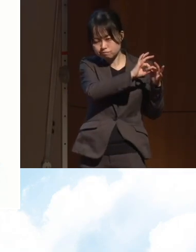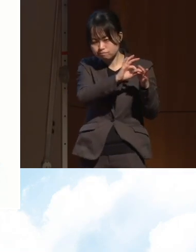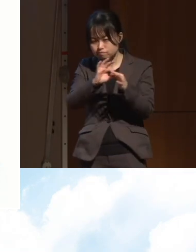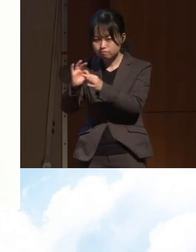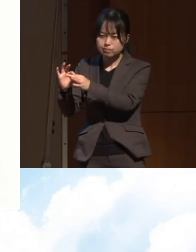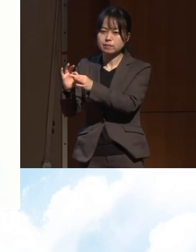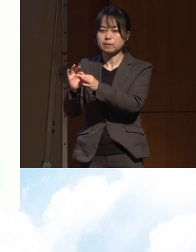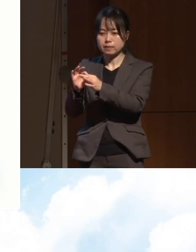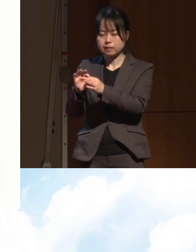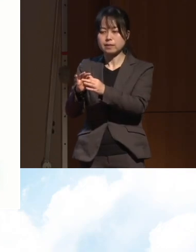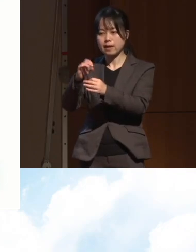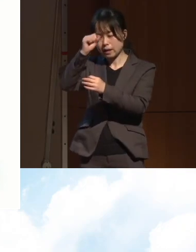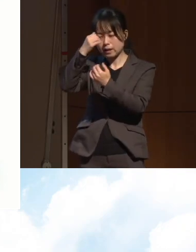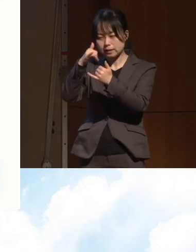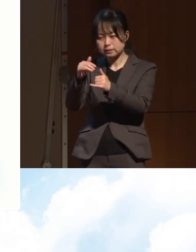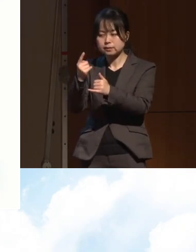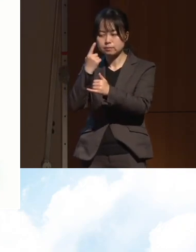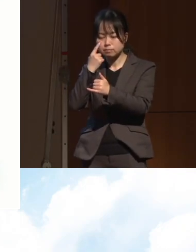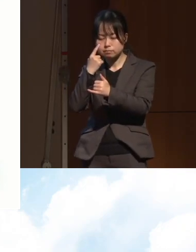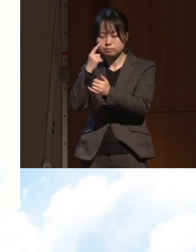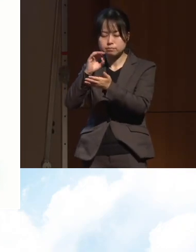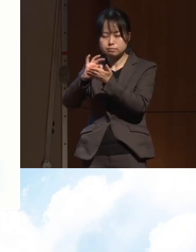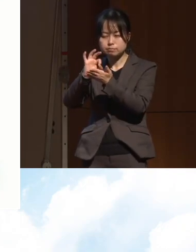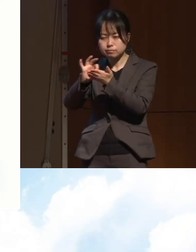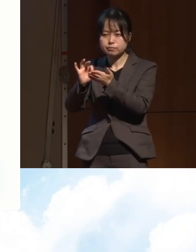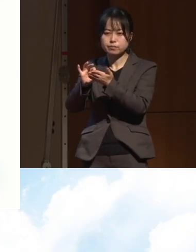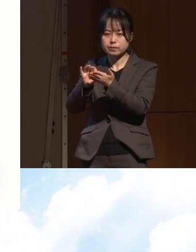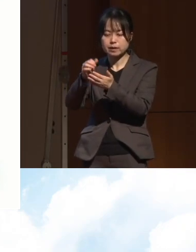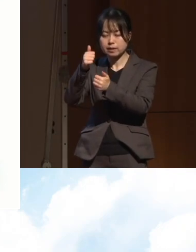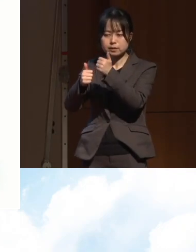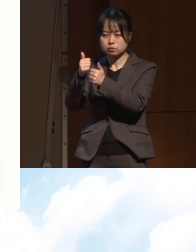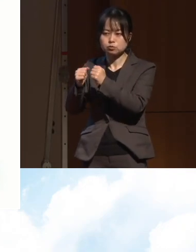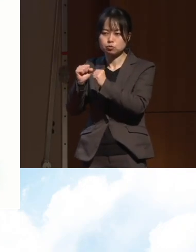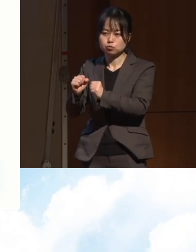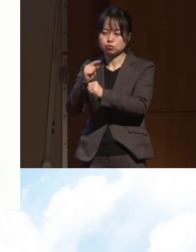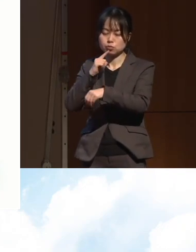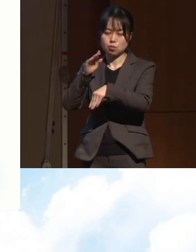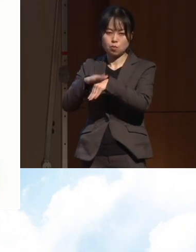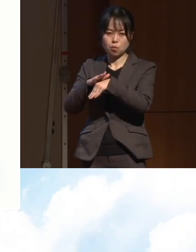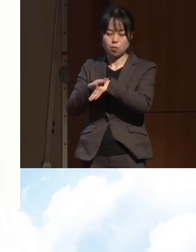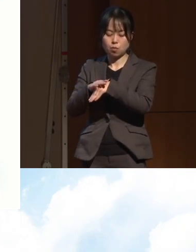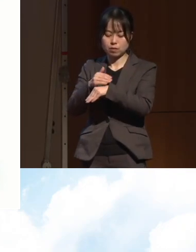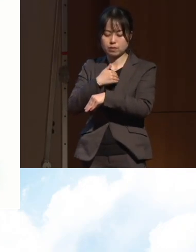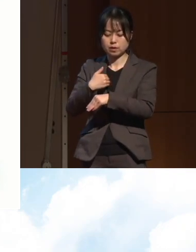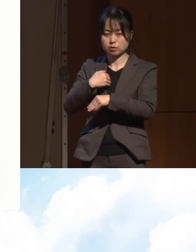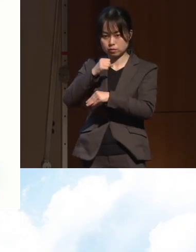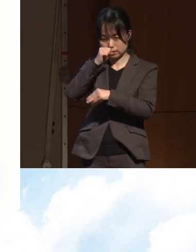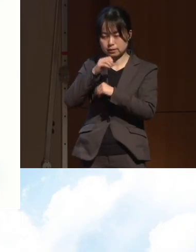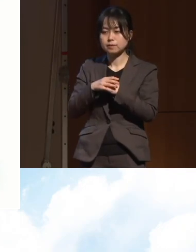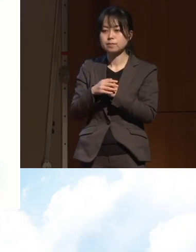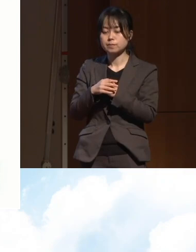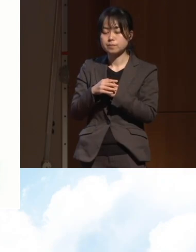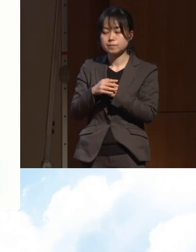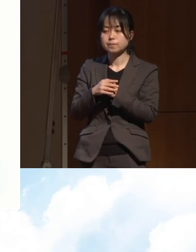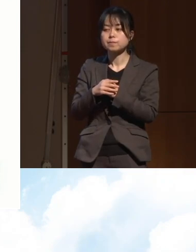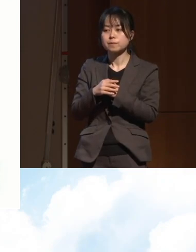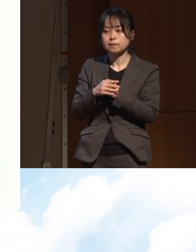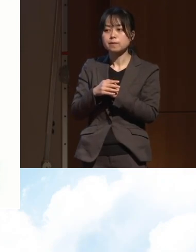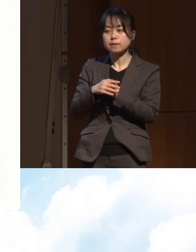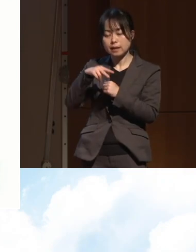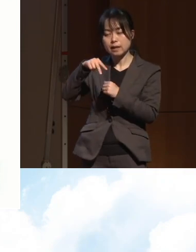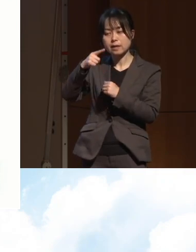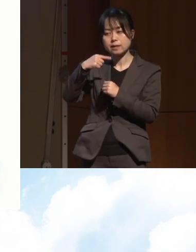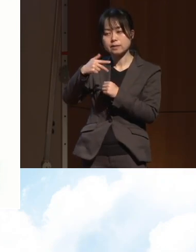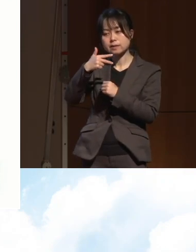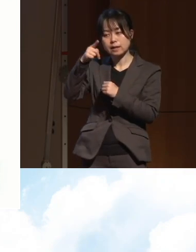The problem, of course, and this slide very much echoes the slide that Nancy showed, is the diversity of threats that we